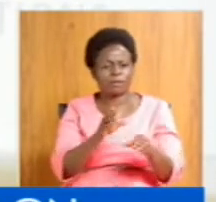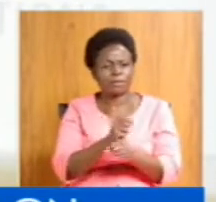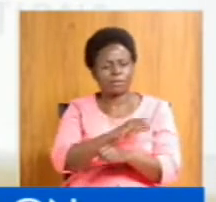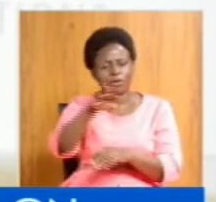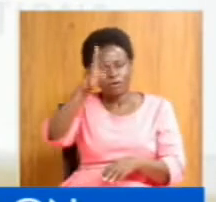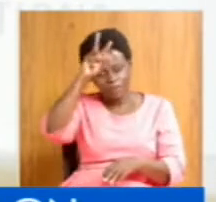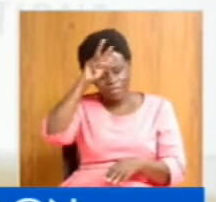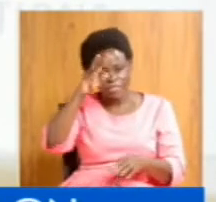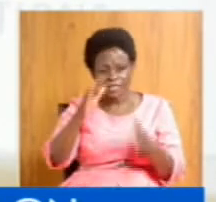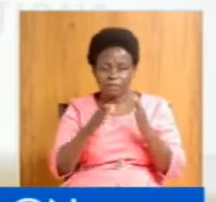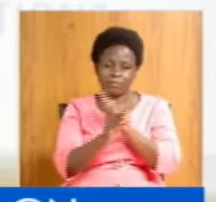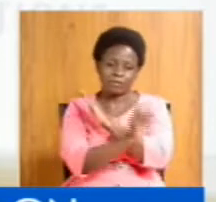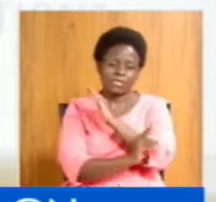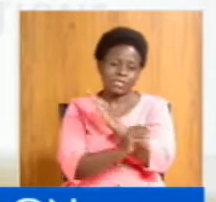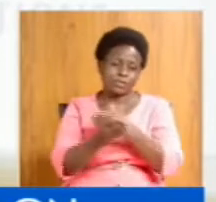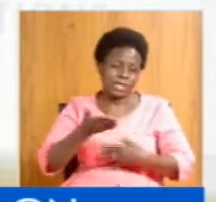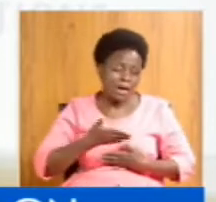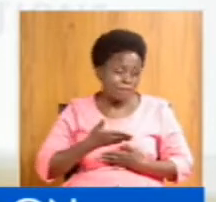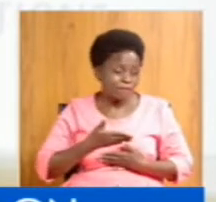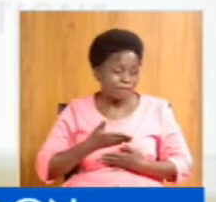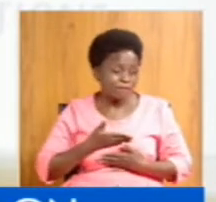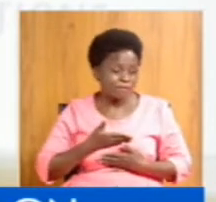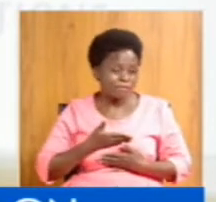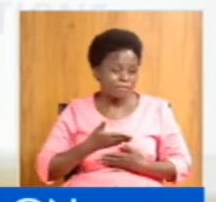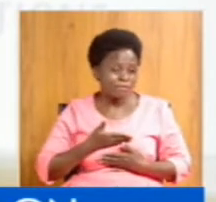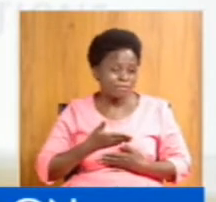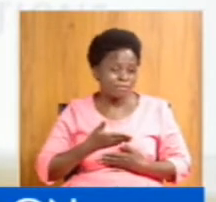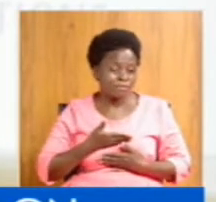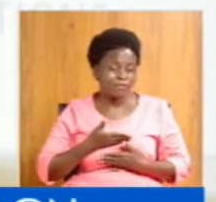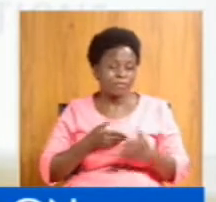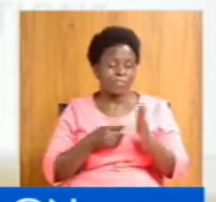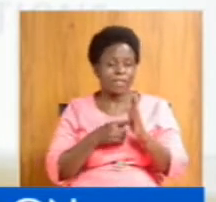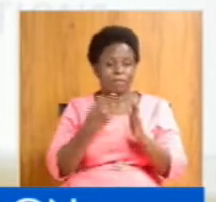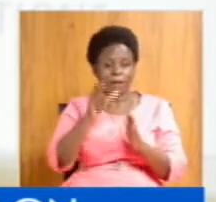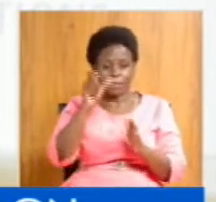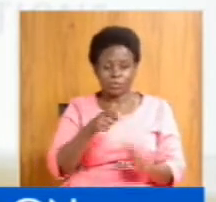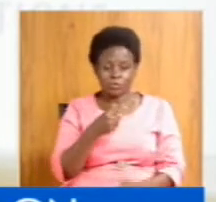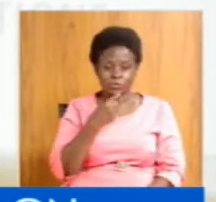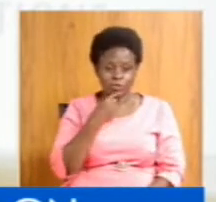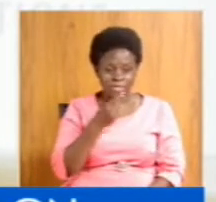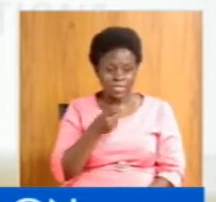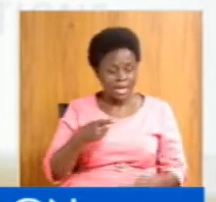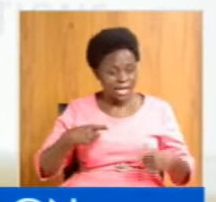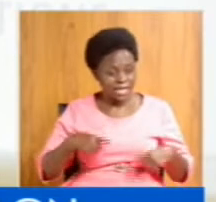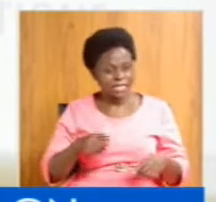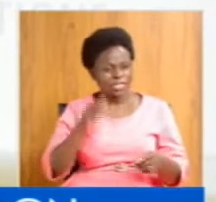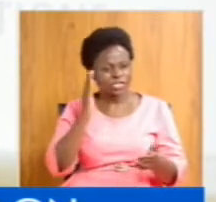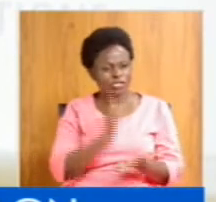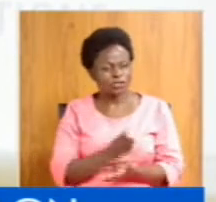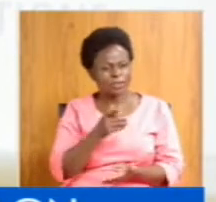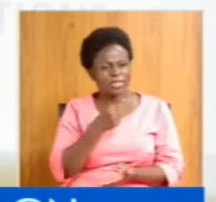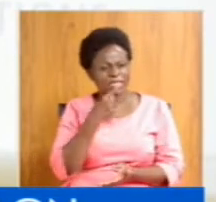villages that maybe a district has. So like the other person who said that, let's stop this